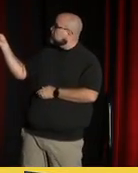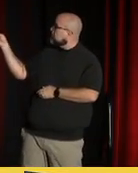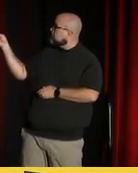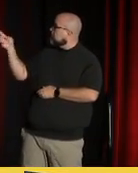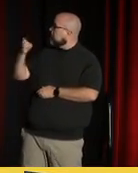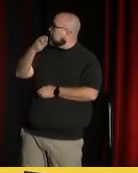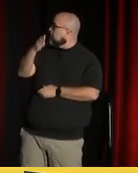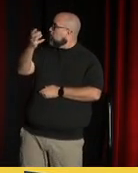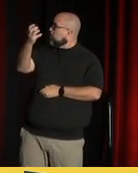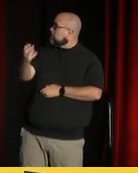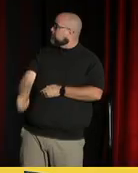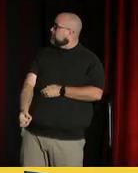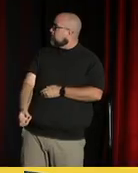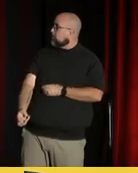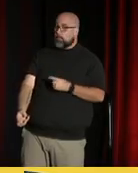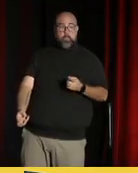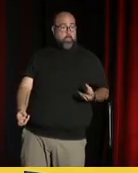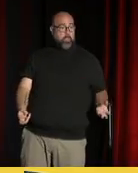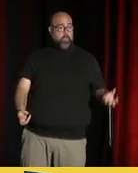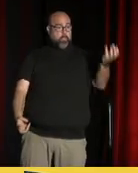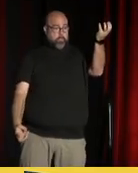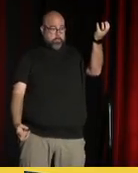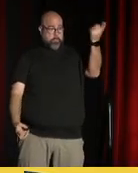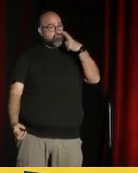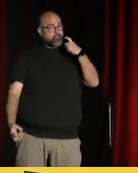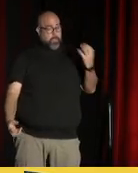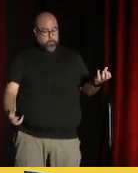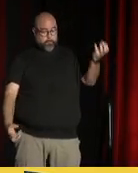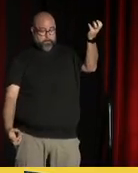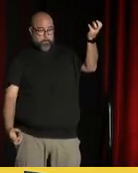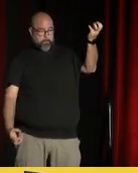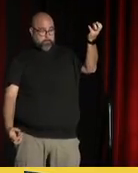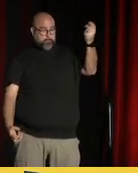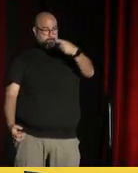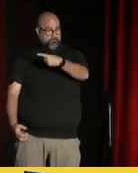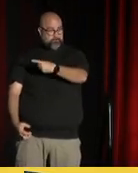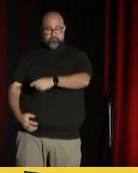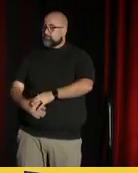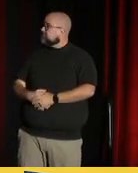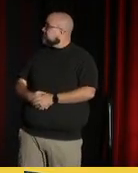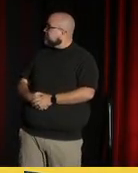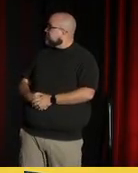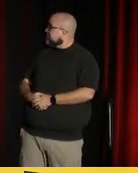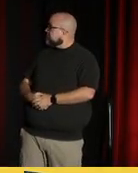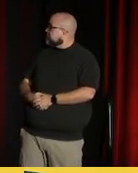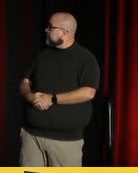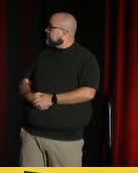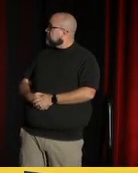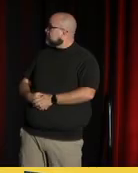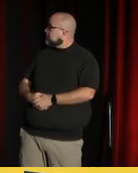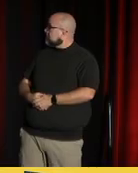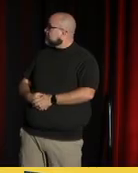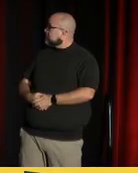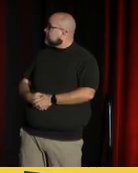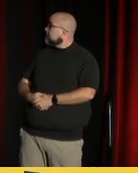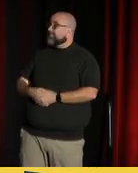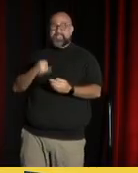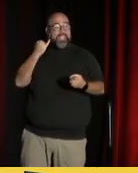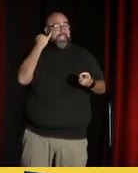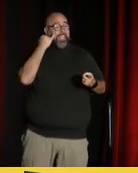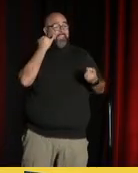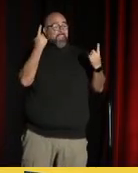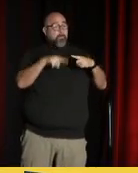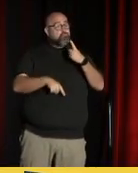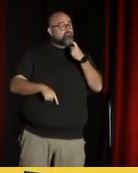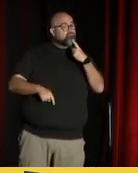pom-pom, the red pom-pom becomes the high pom-pom, and the blue pom-pom becomes the low pom-pom. If you pull on